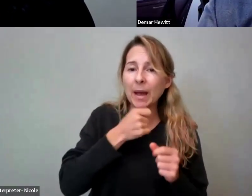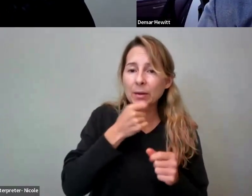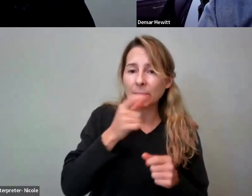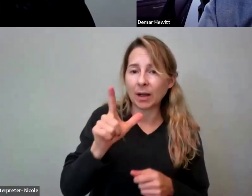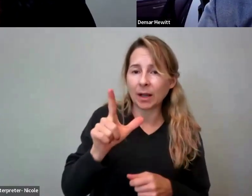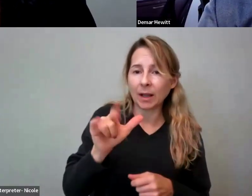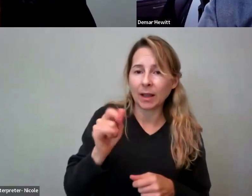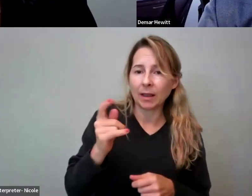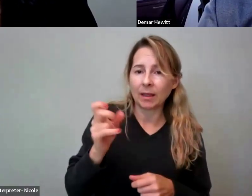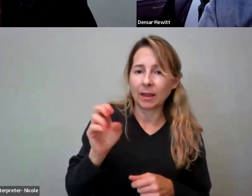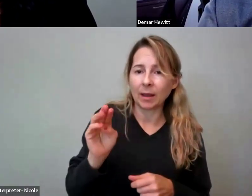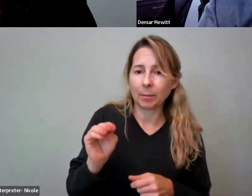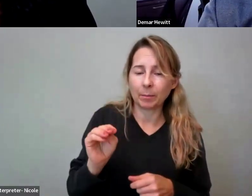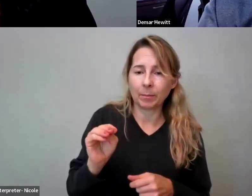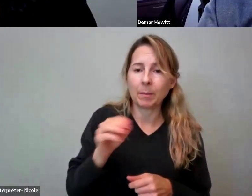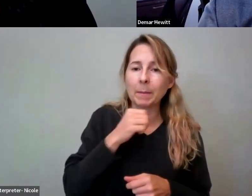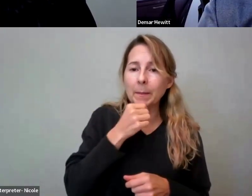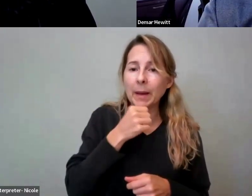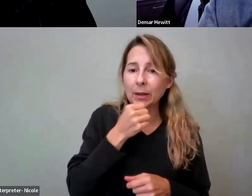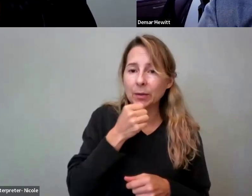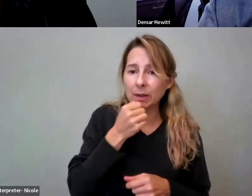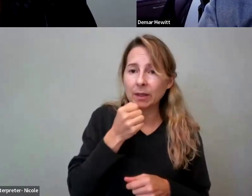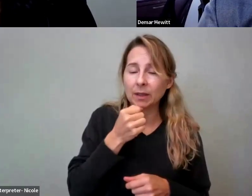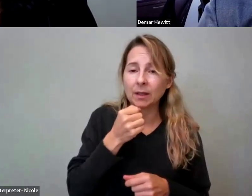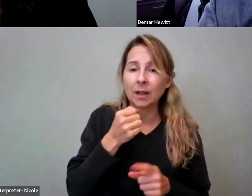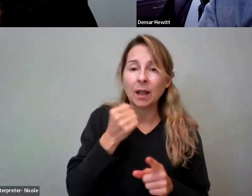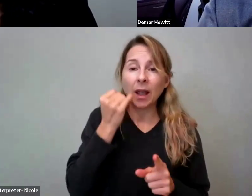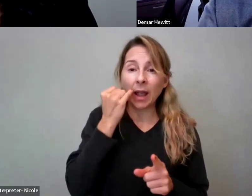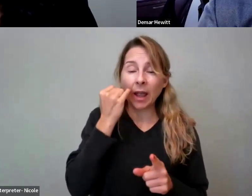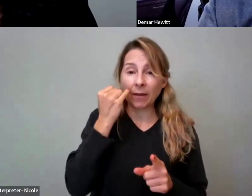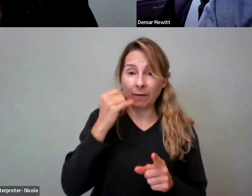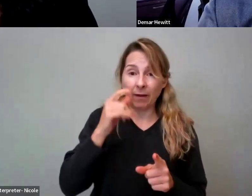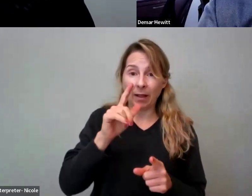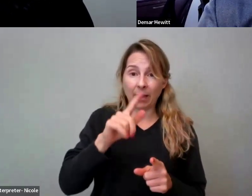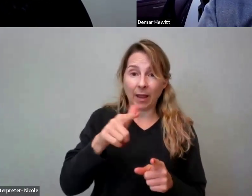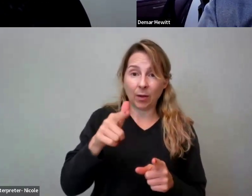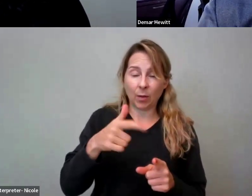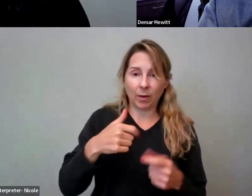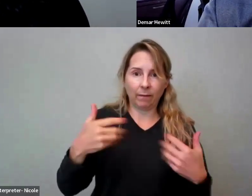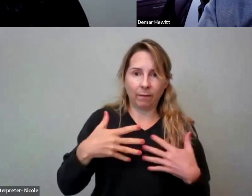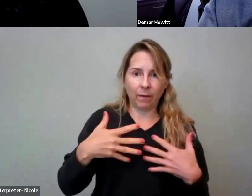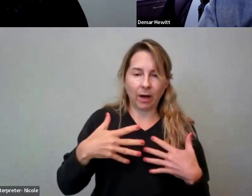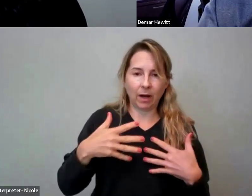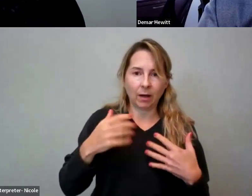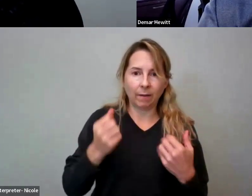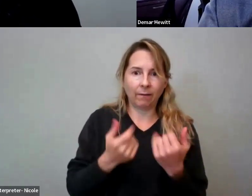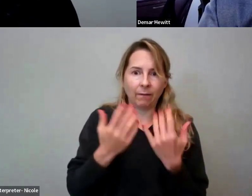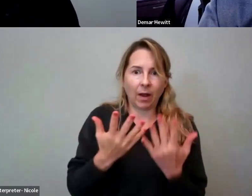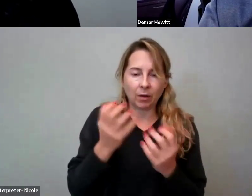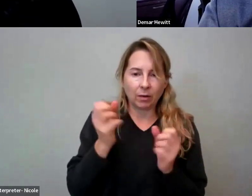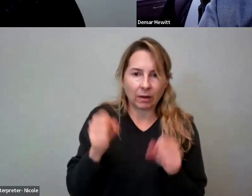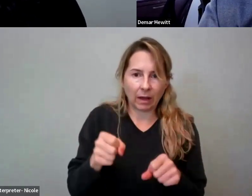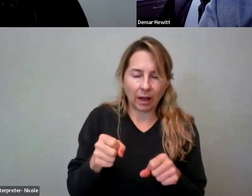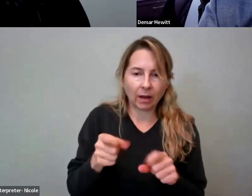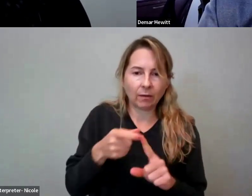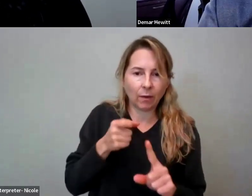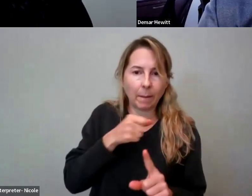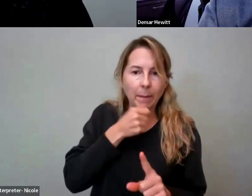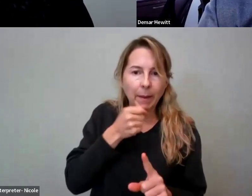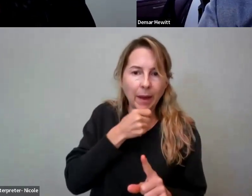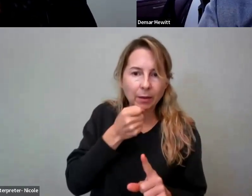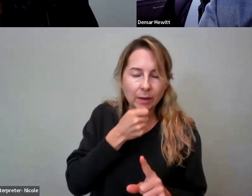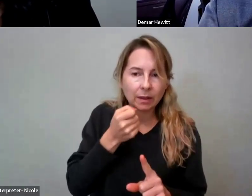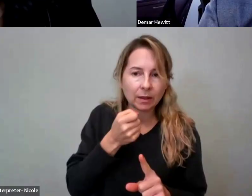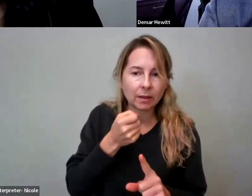tenant overcome a landlord's fear of health and safety issues? So the person who's asking